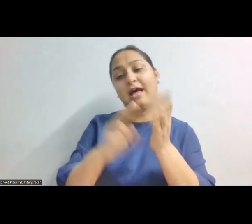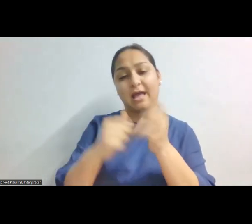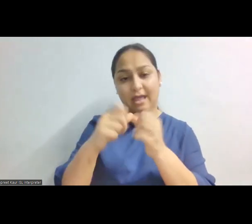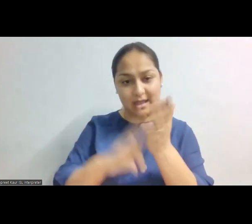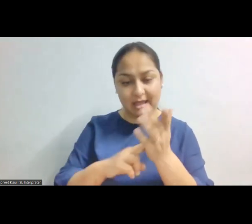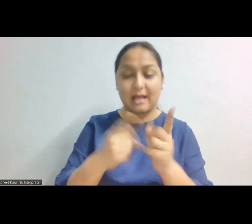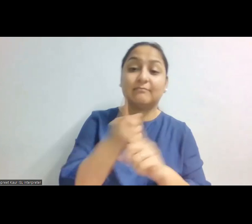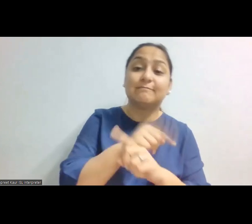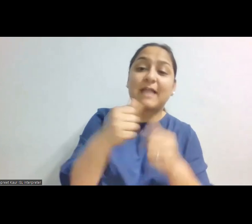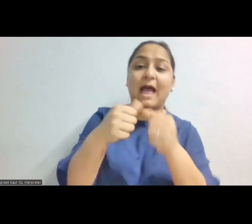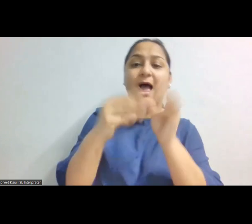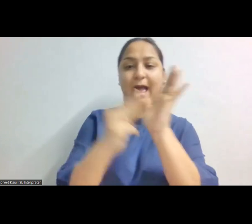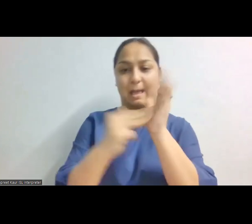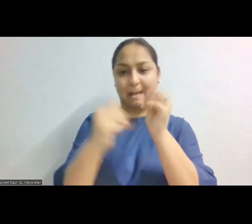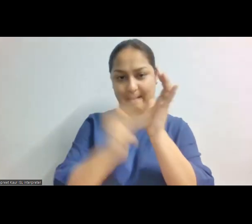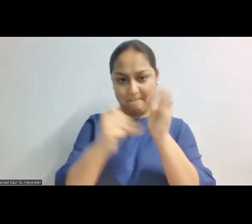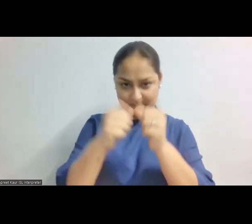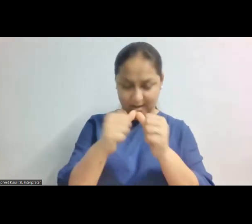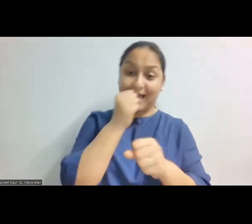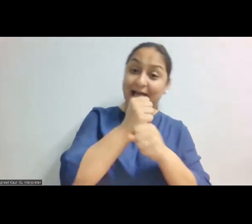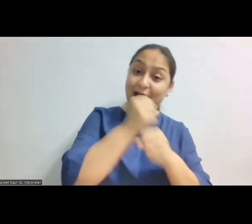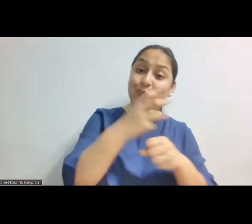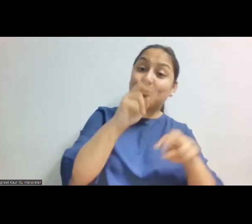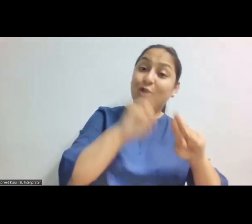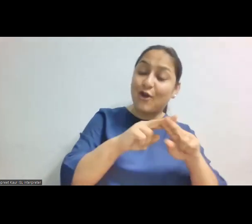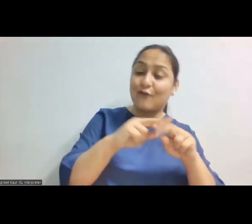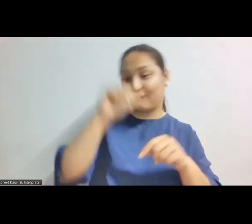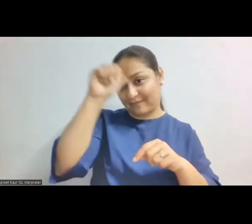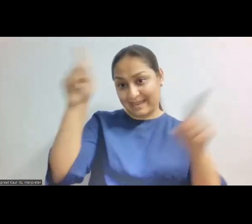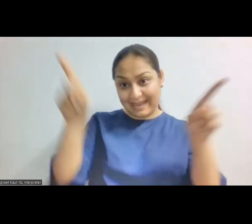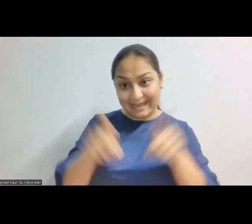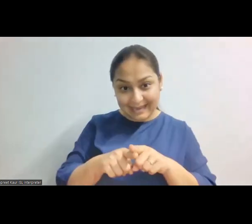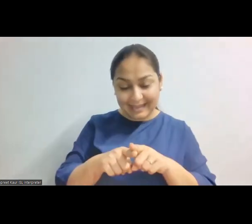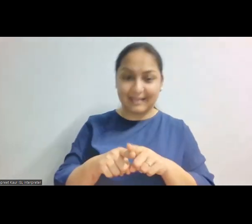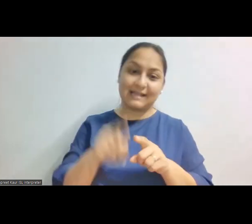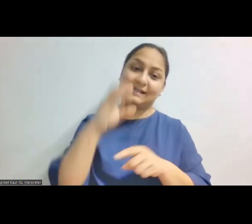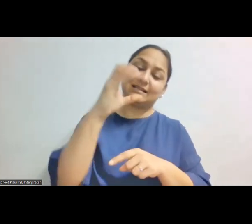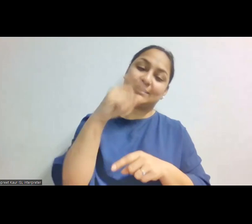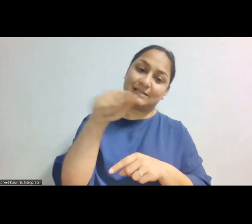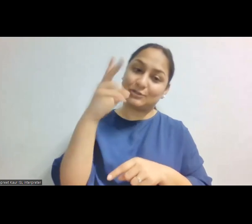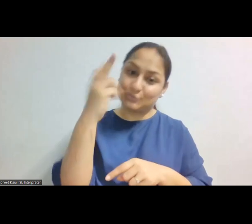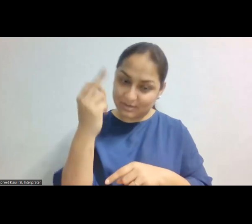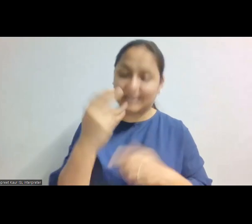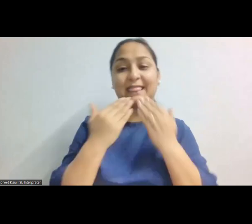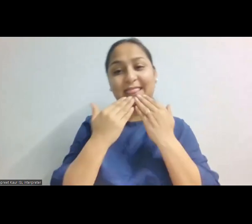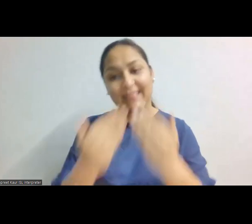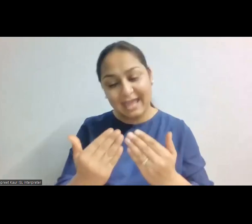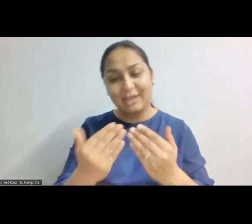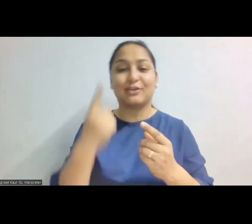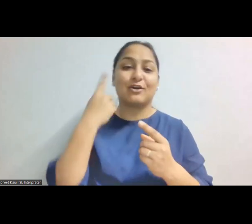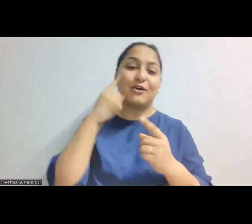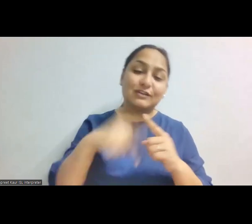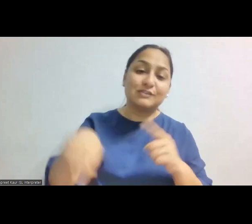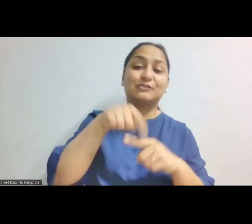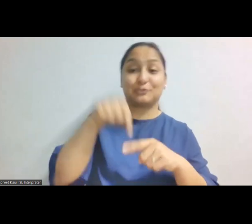Amma. The Government of India and C20 Engagement Group, we thank you at the onset of